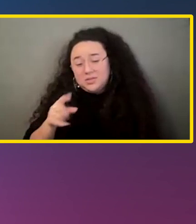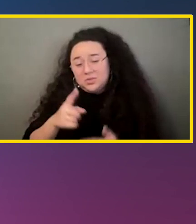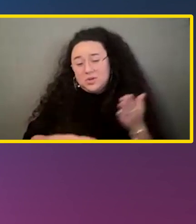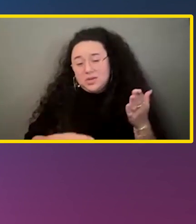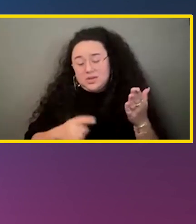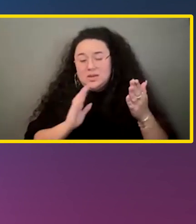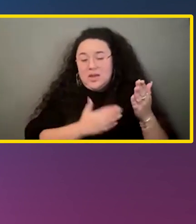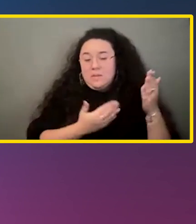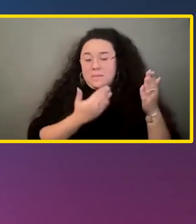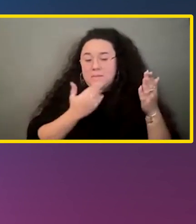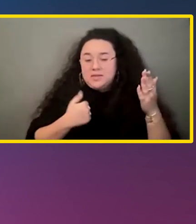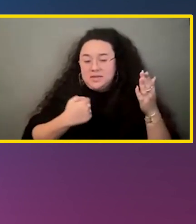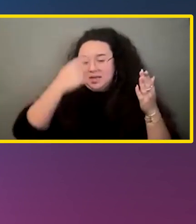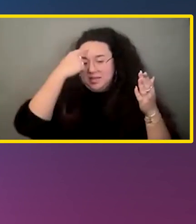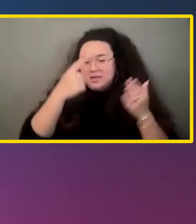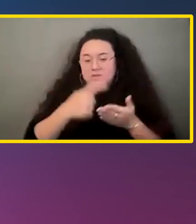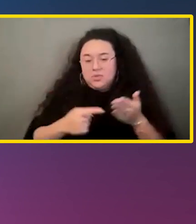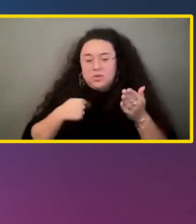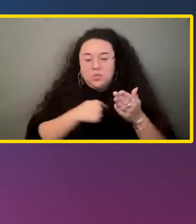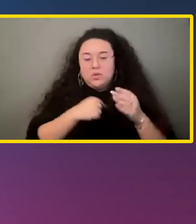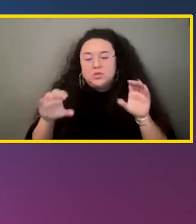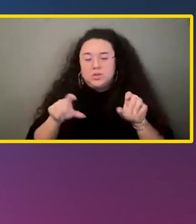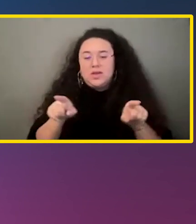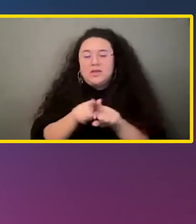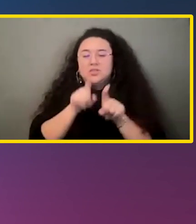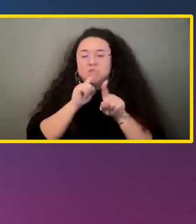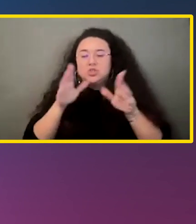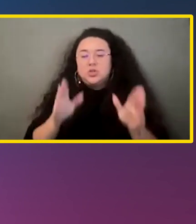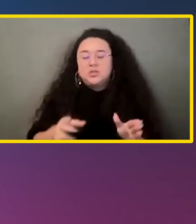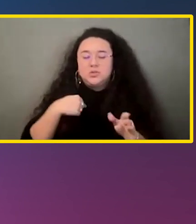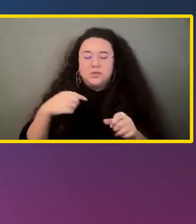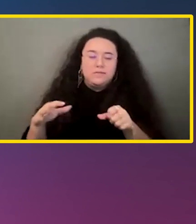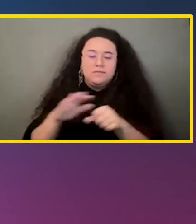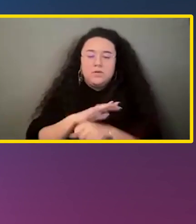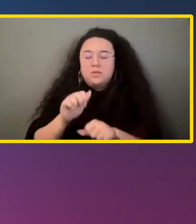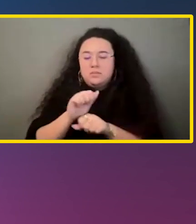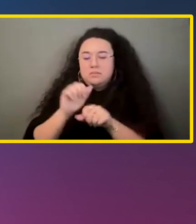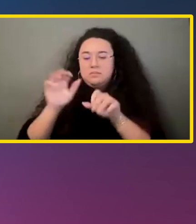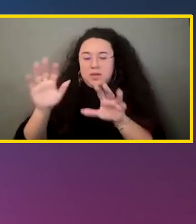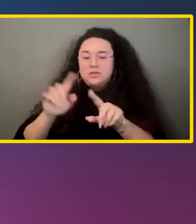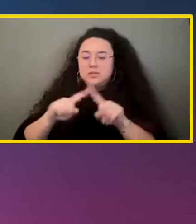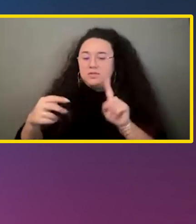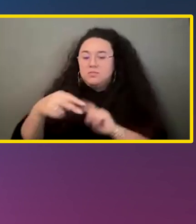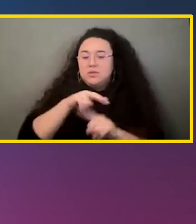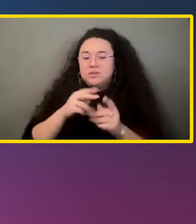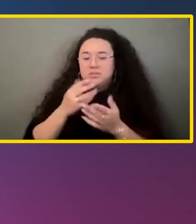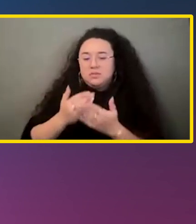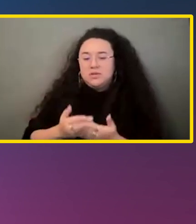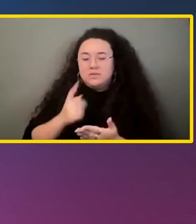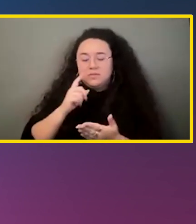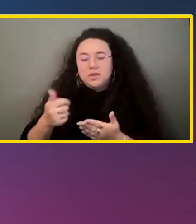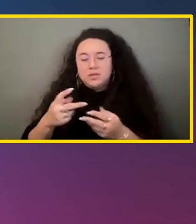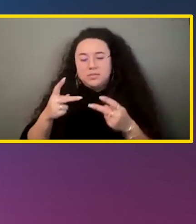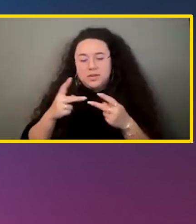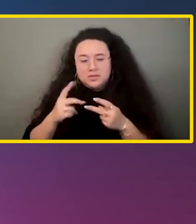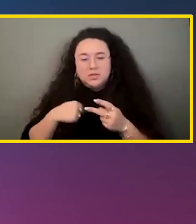I mean, at our best, I think that's what we're doing as journalists. We're going around the full mountain, offering the different perspectives and the facts from different places. And